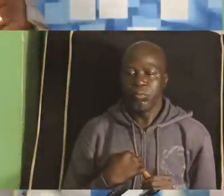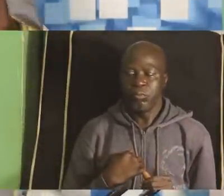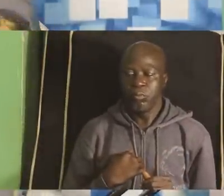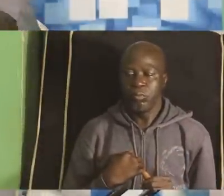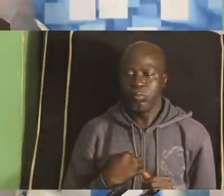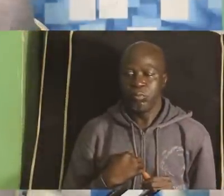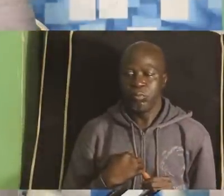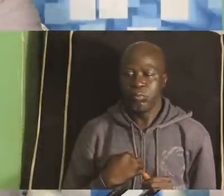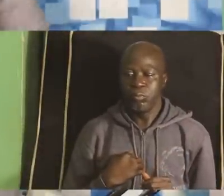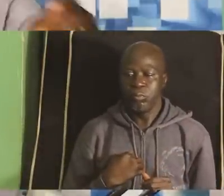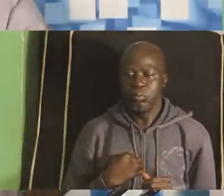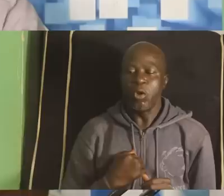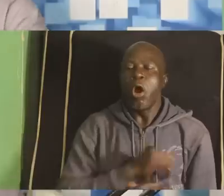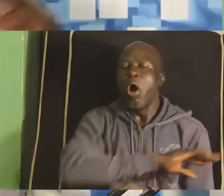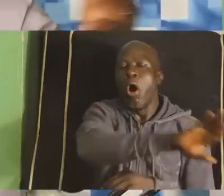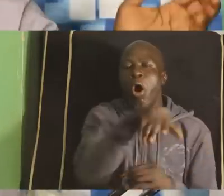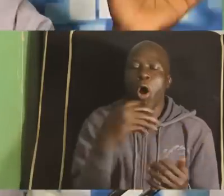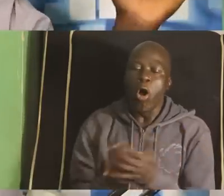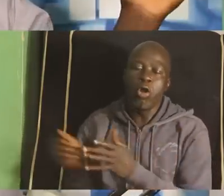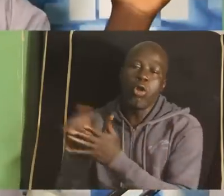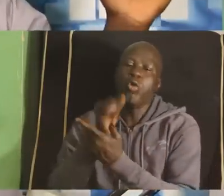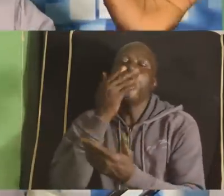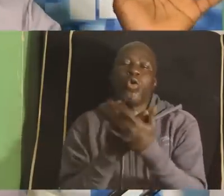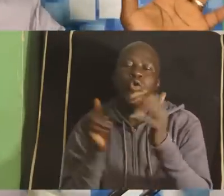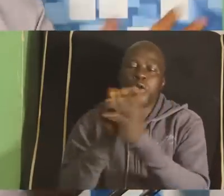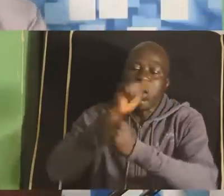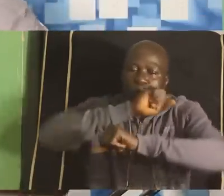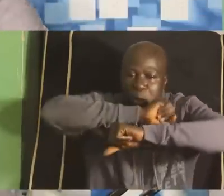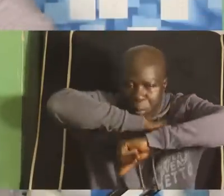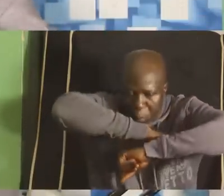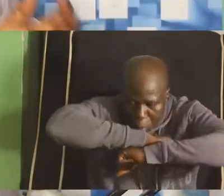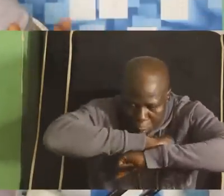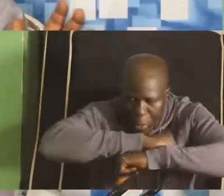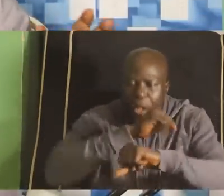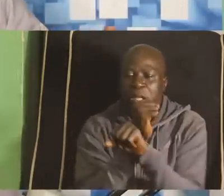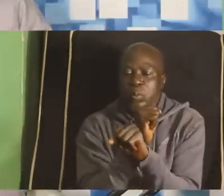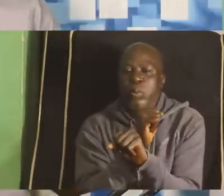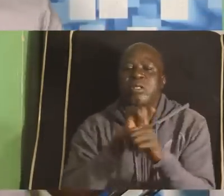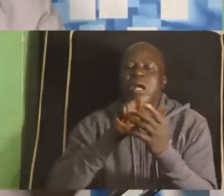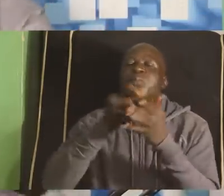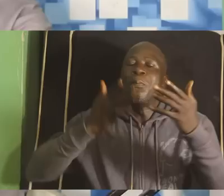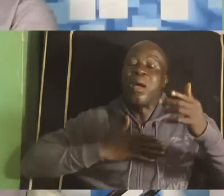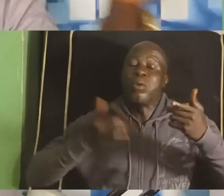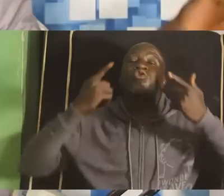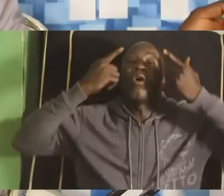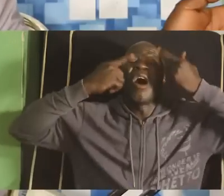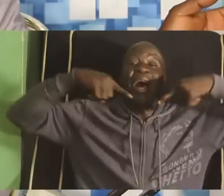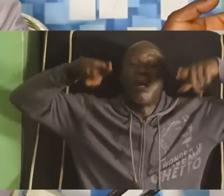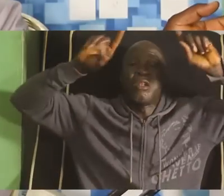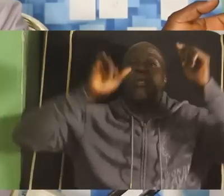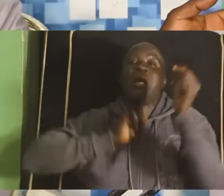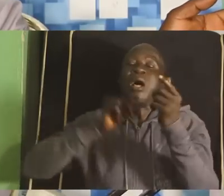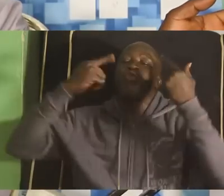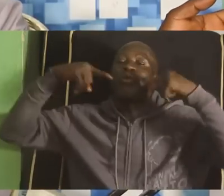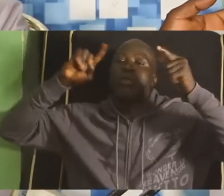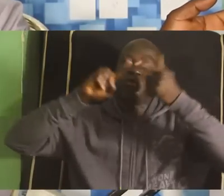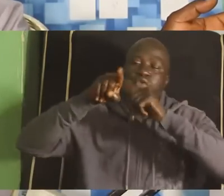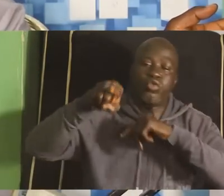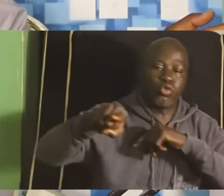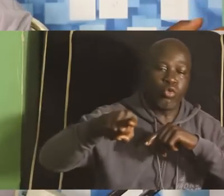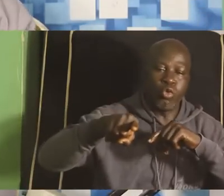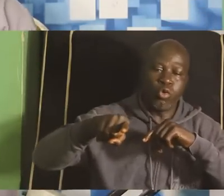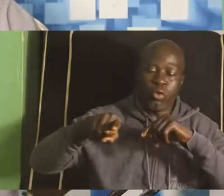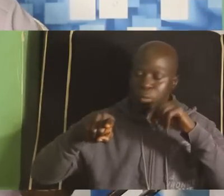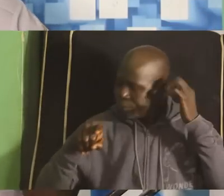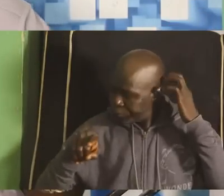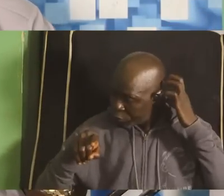But why you get the pata pata? We don't get there now. Tell me the king get there. My son now. What the king get there for? Any